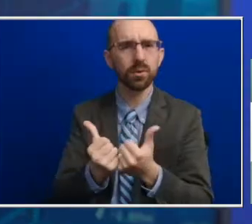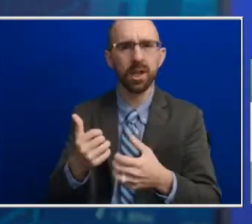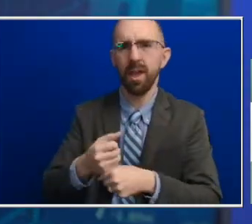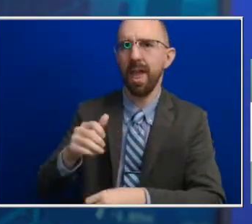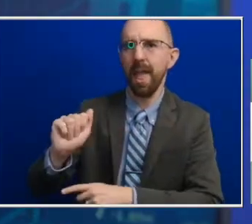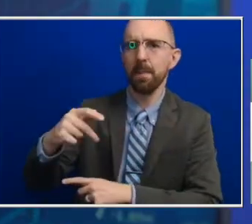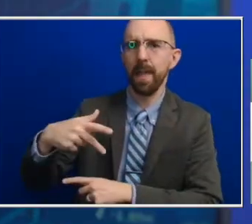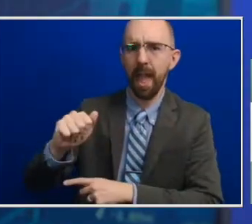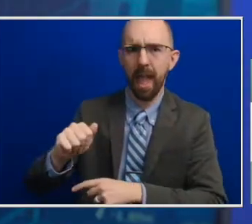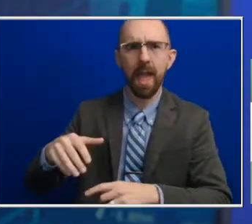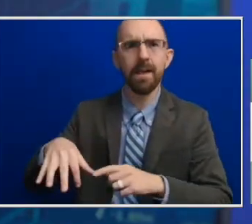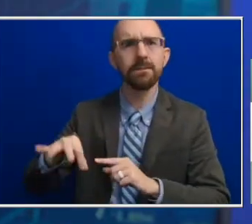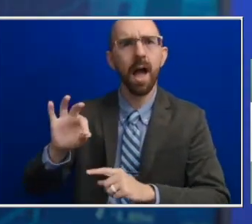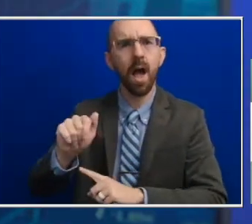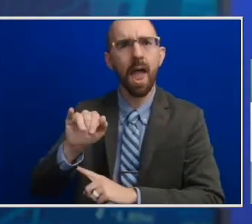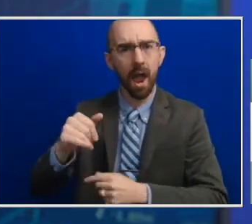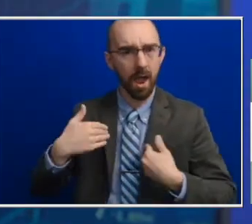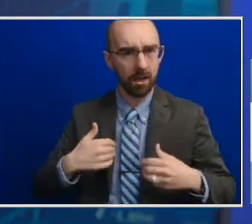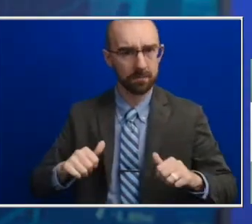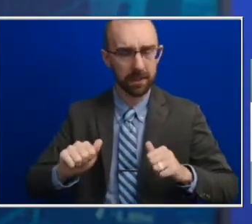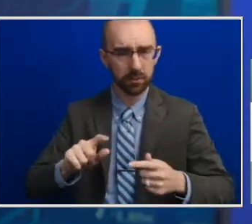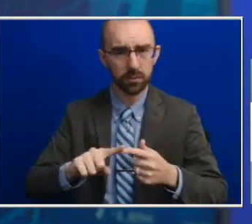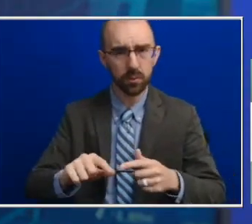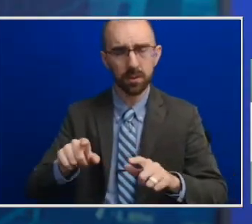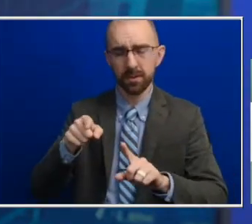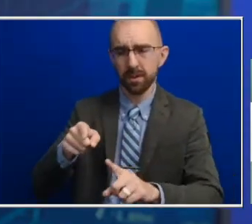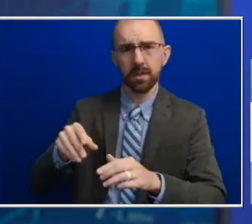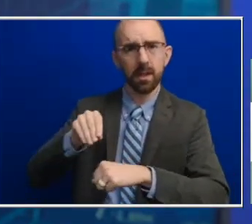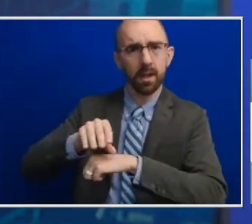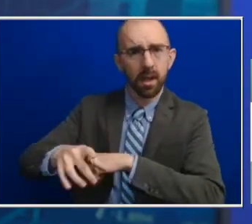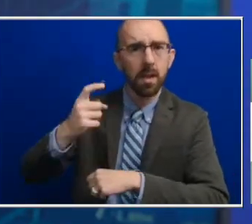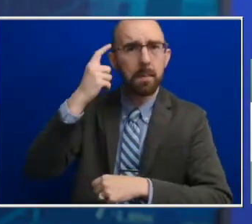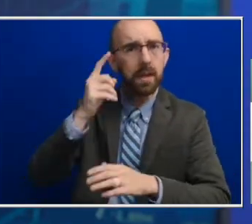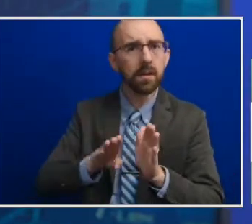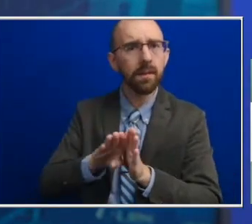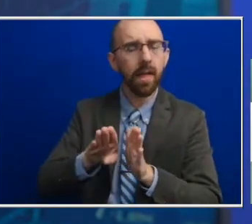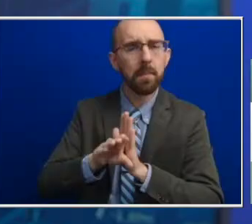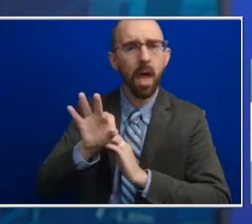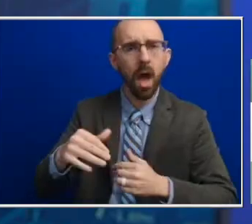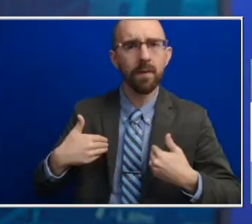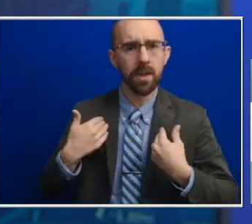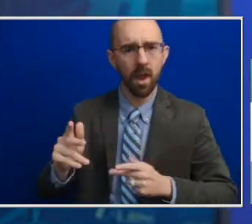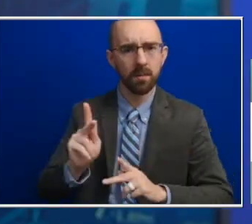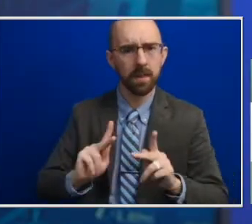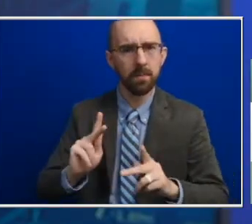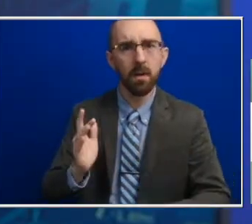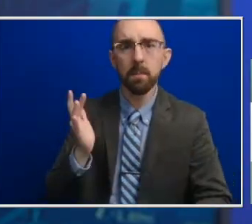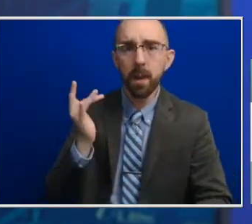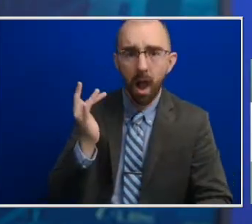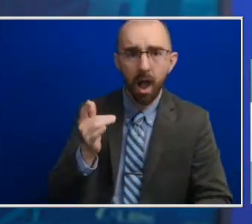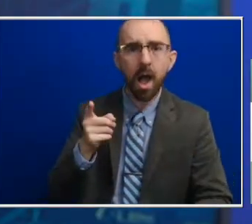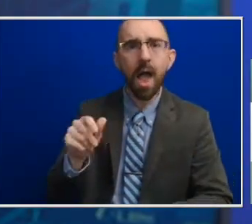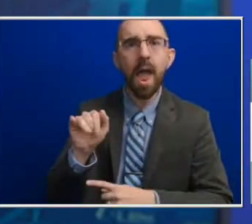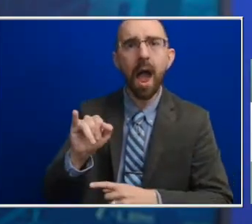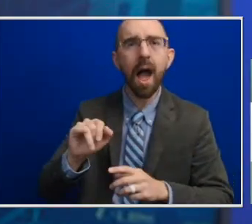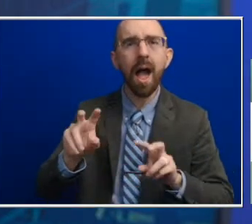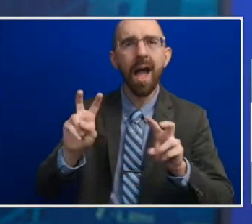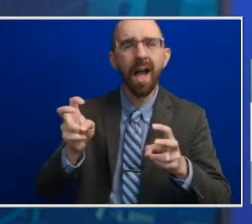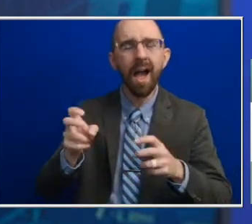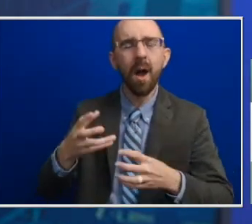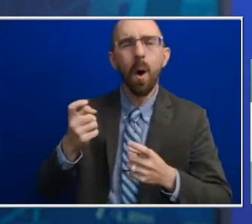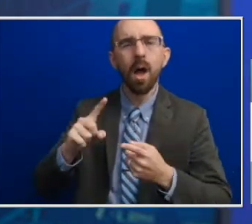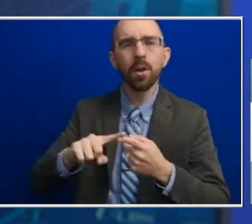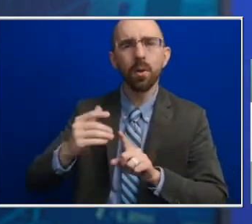also has the potential to shape the mental development of young people. It's because AI is designed to simulate human